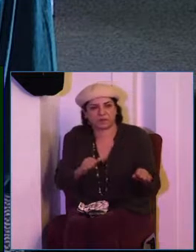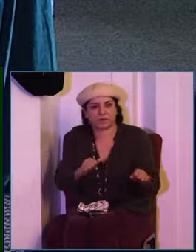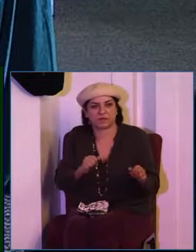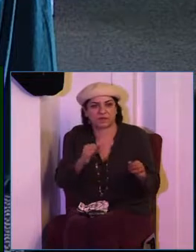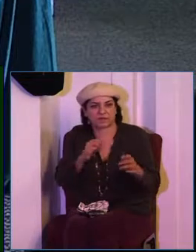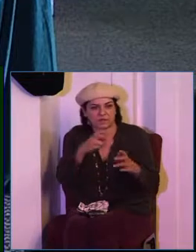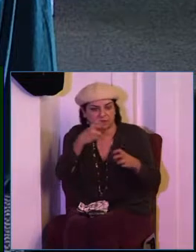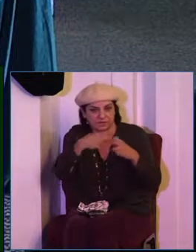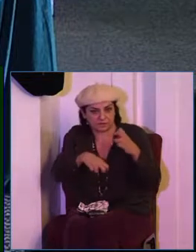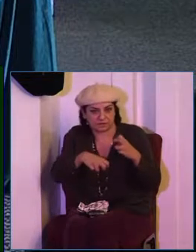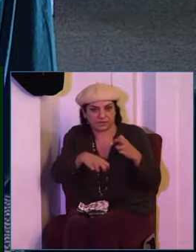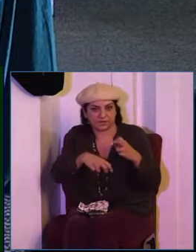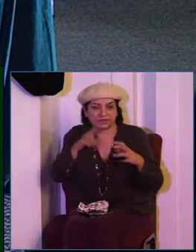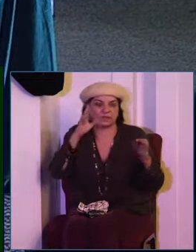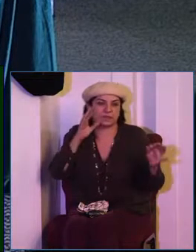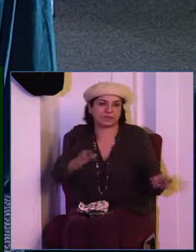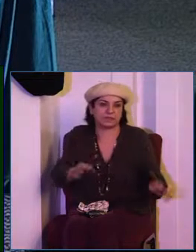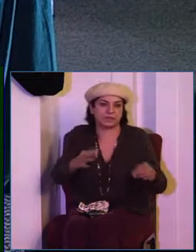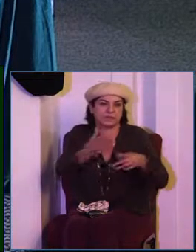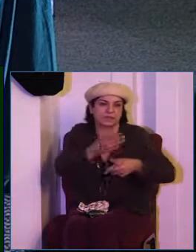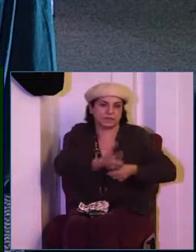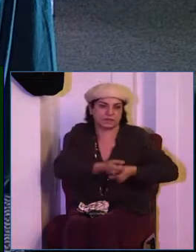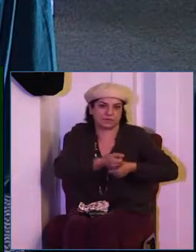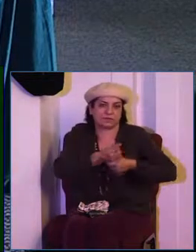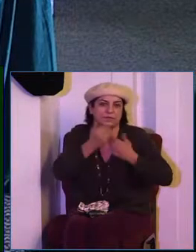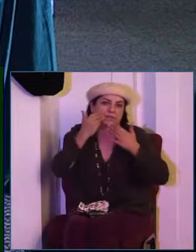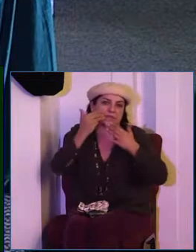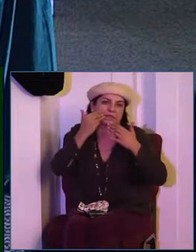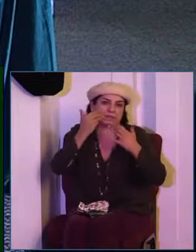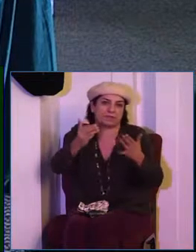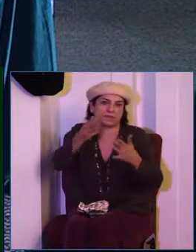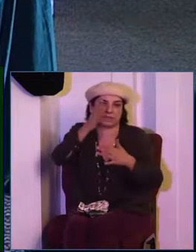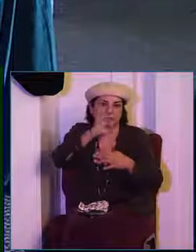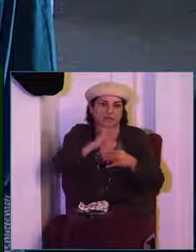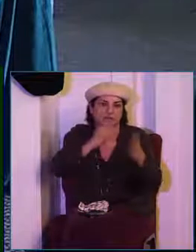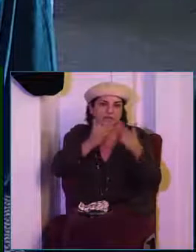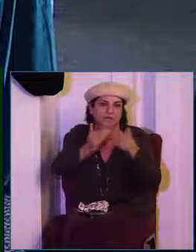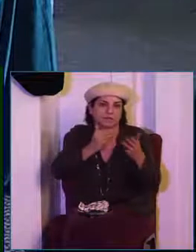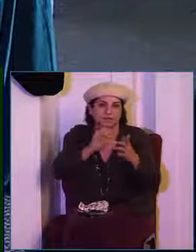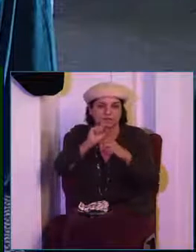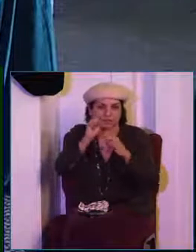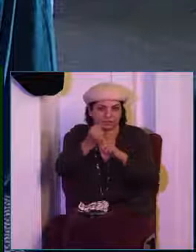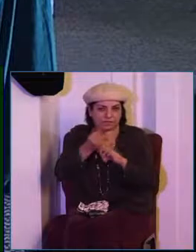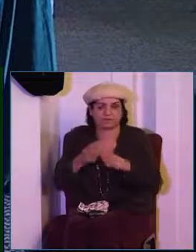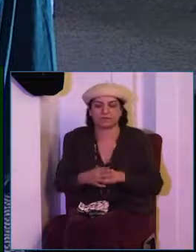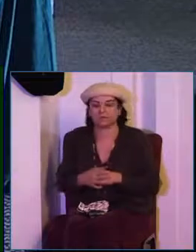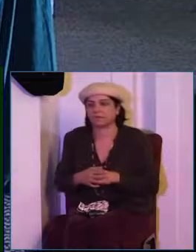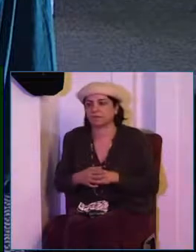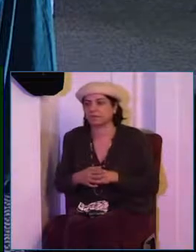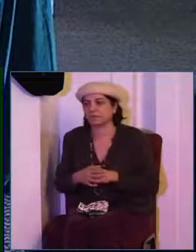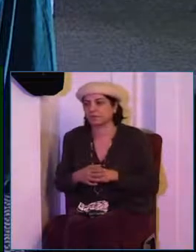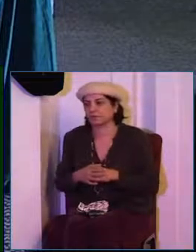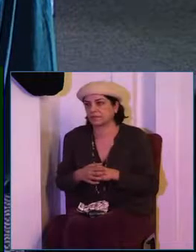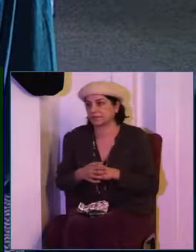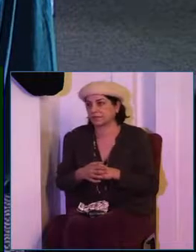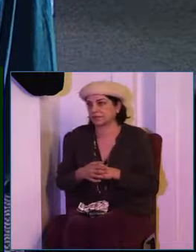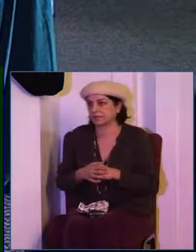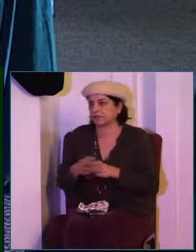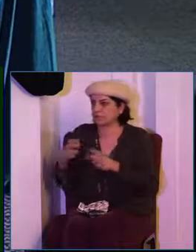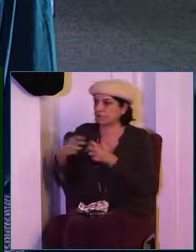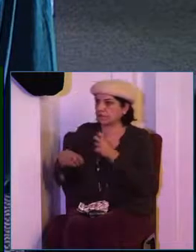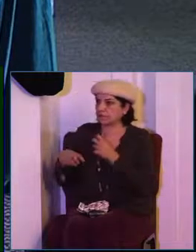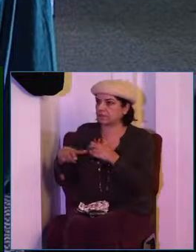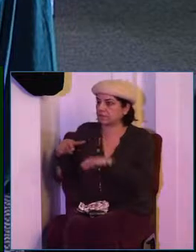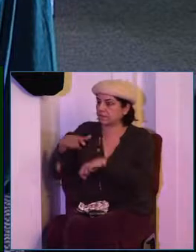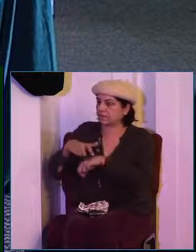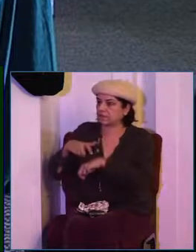choose to trust and give thanks to God, whatever the situation. In difficult times,